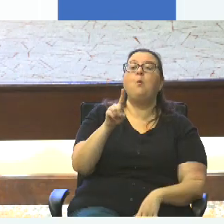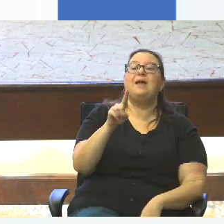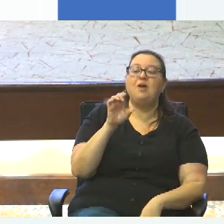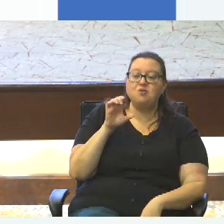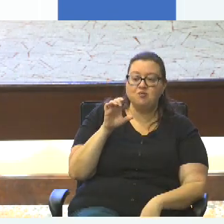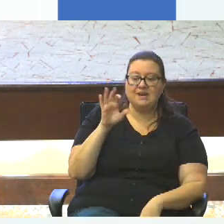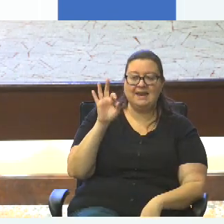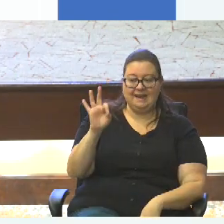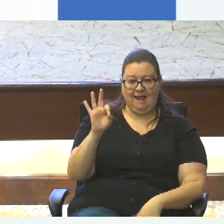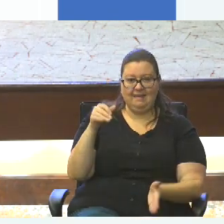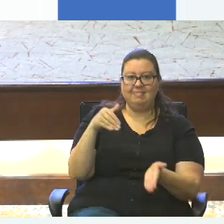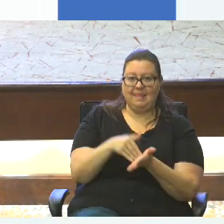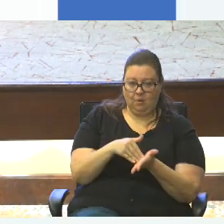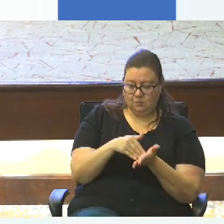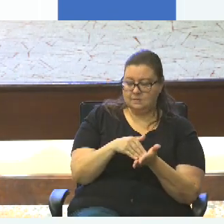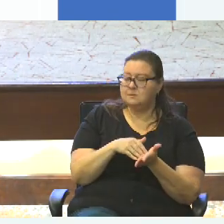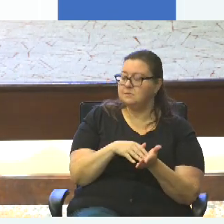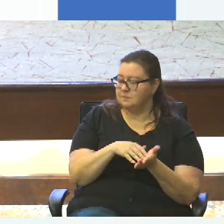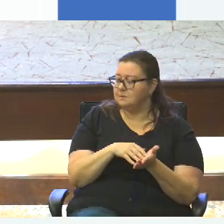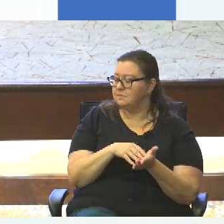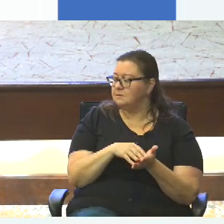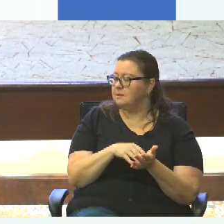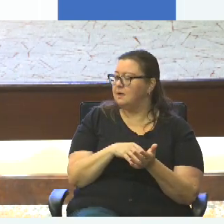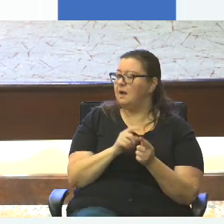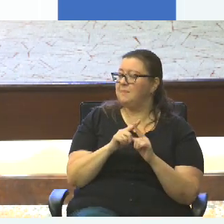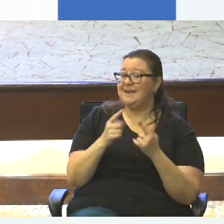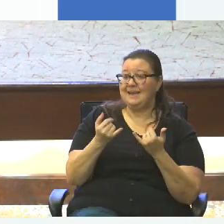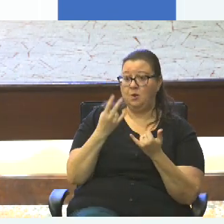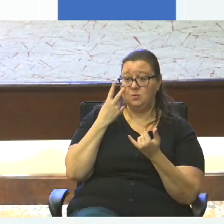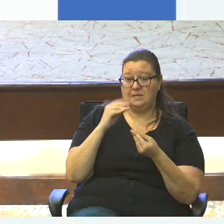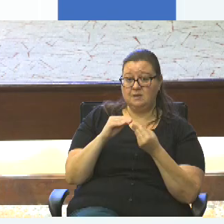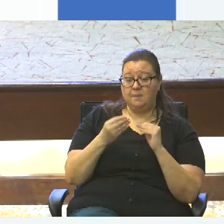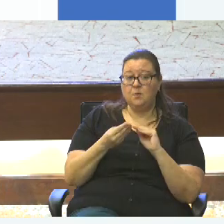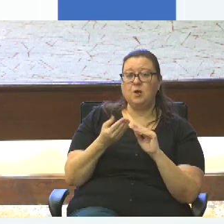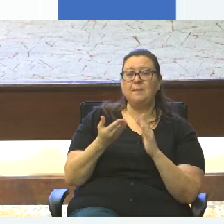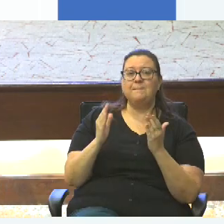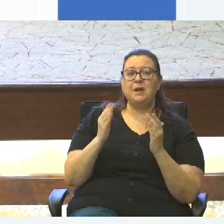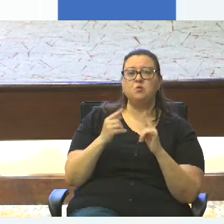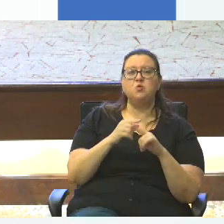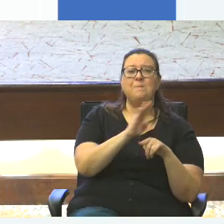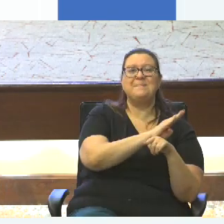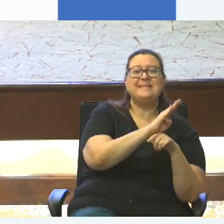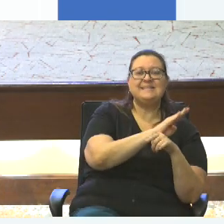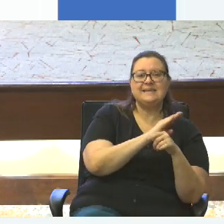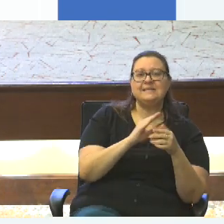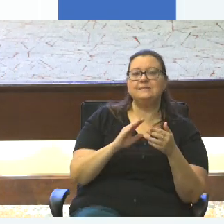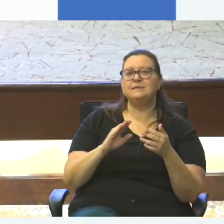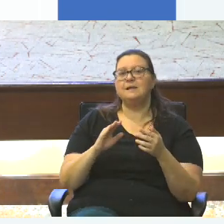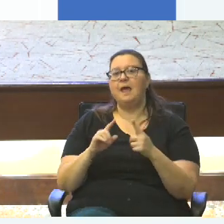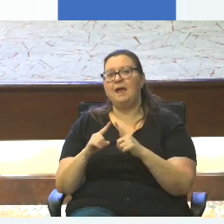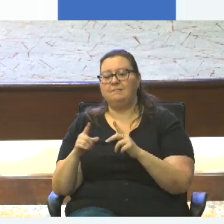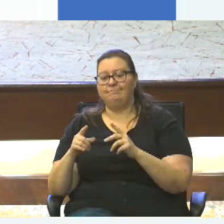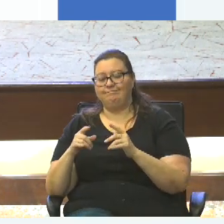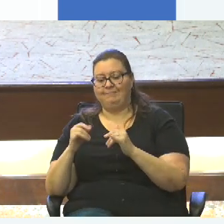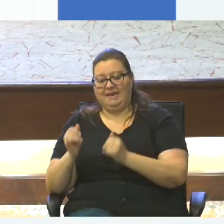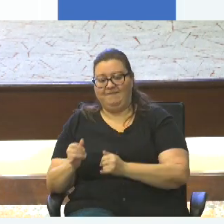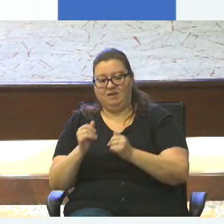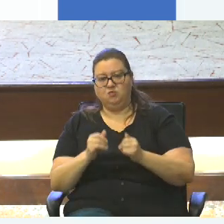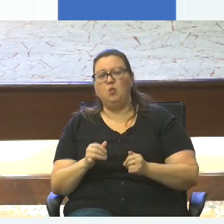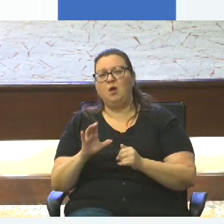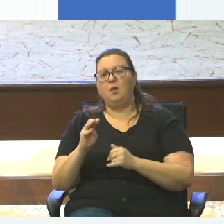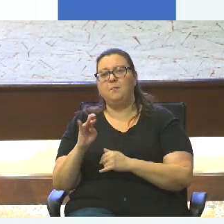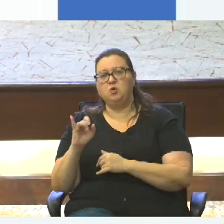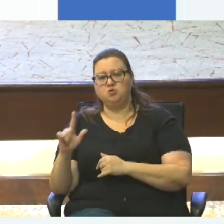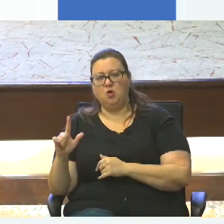front of you right now is just simply the differential between charter enplanements versus commercial enplanements. The light blue are the